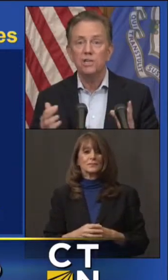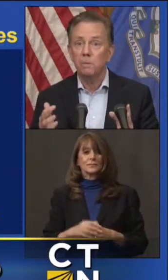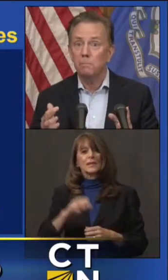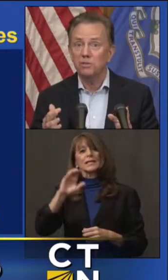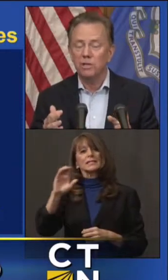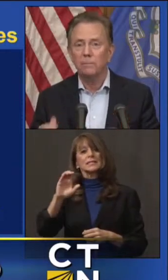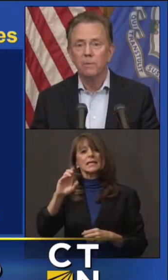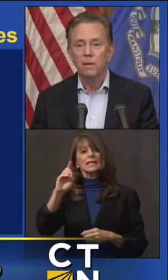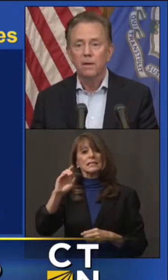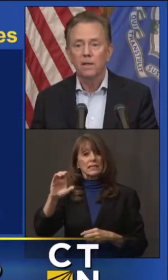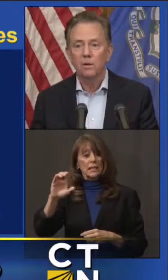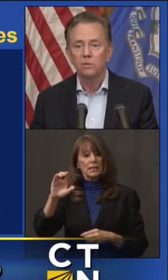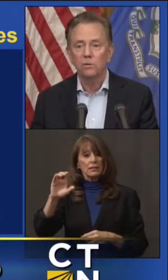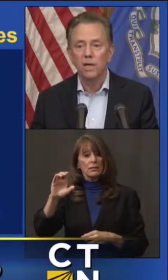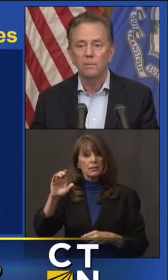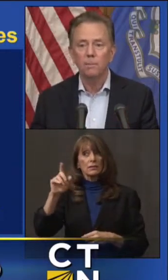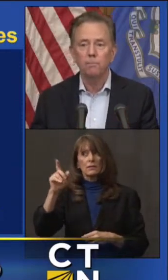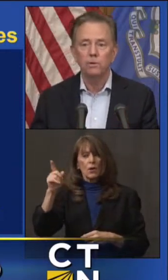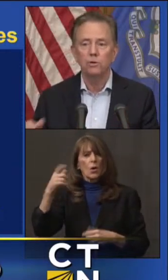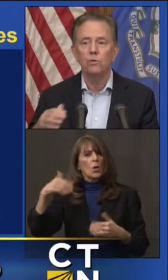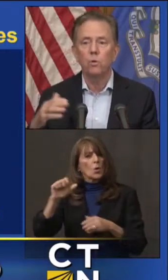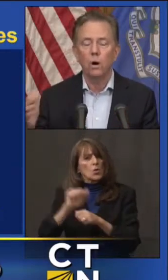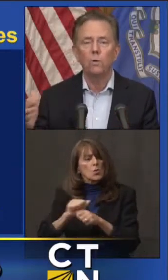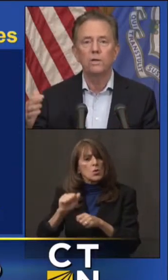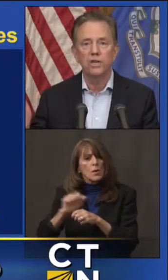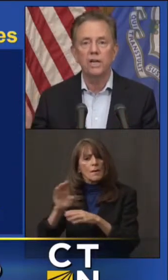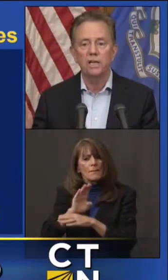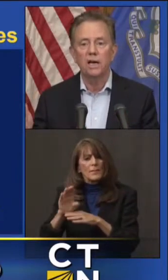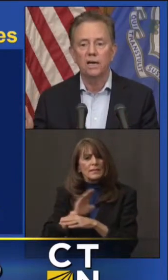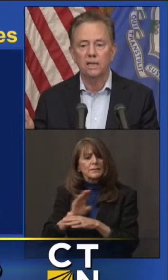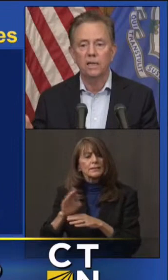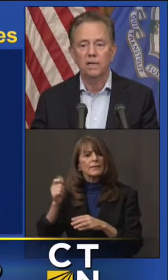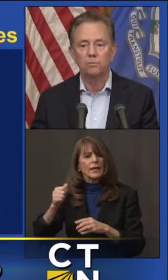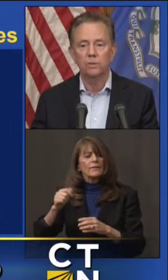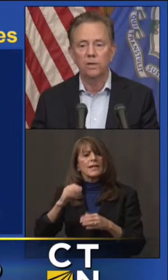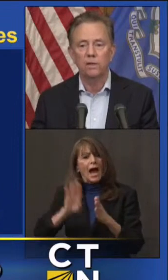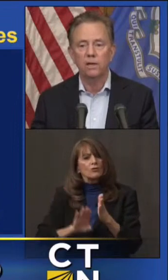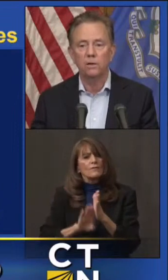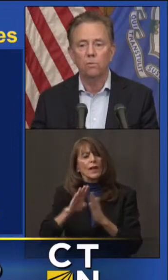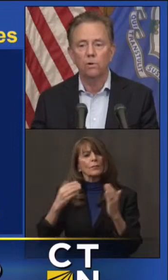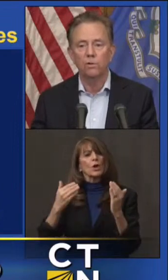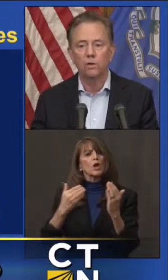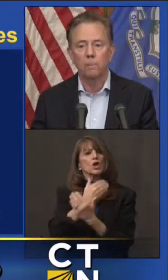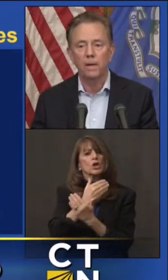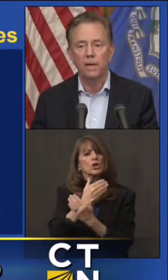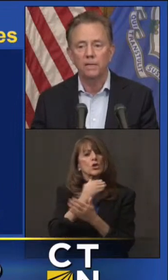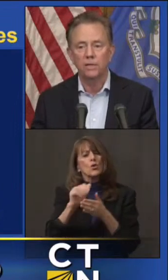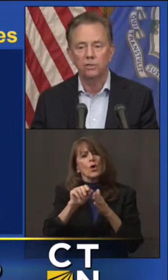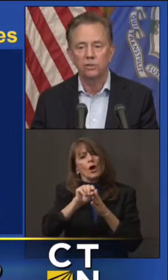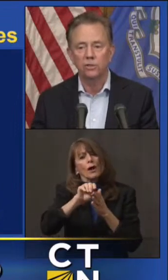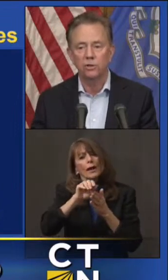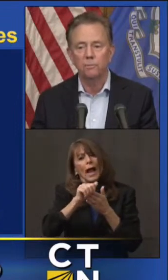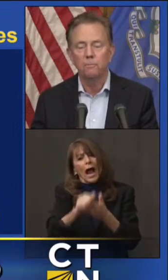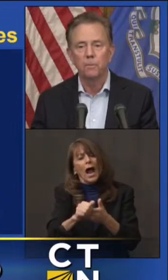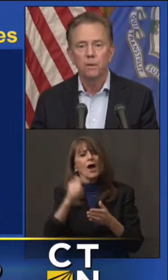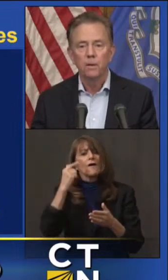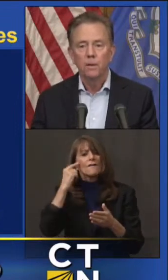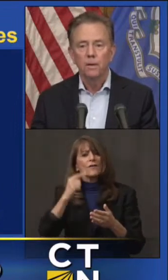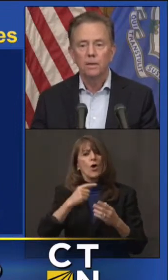CDC's been busy, and they also came up with new quarantine guidelines, which I think are worth paying attention